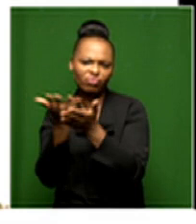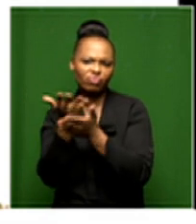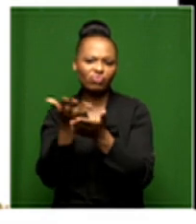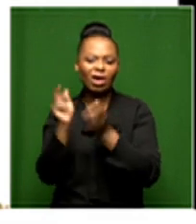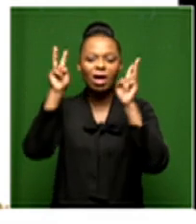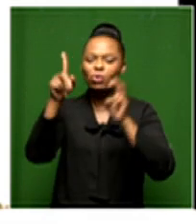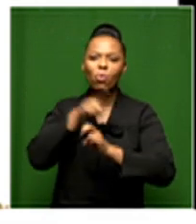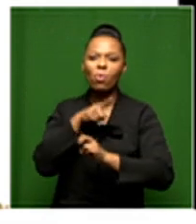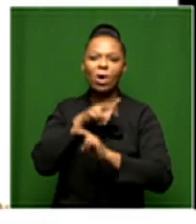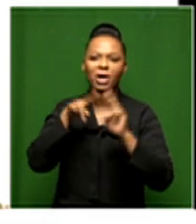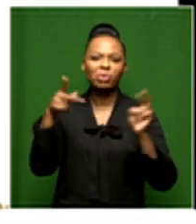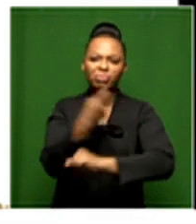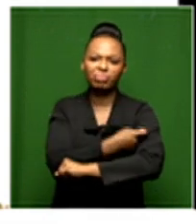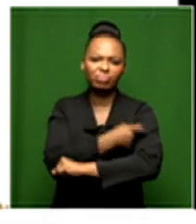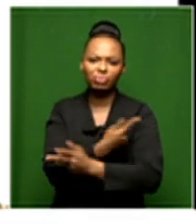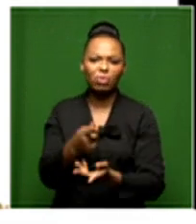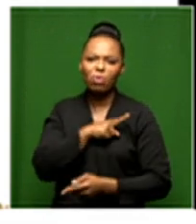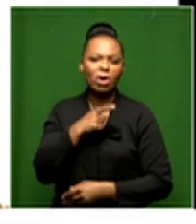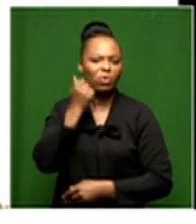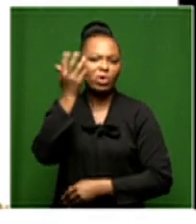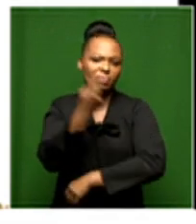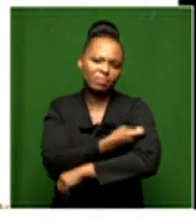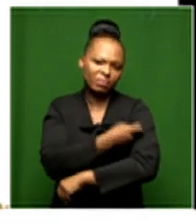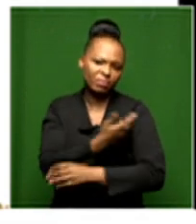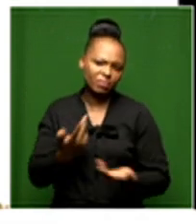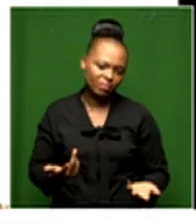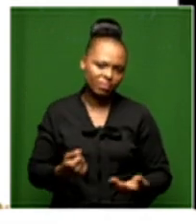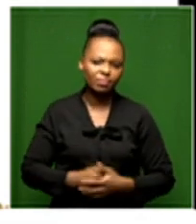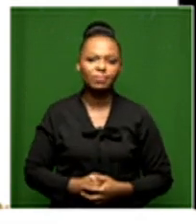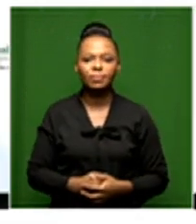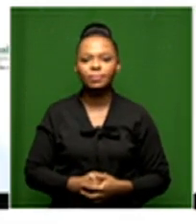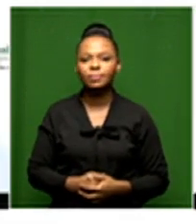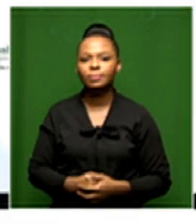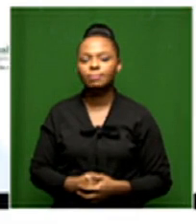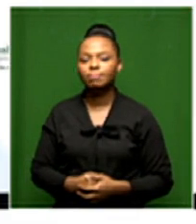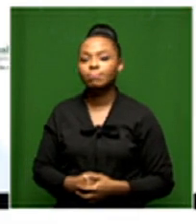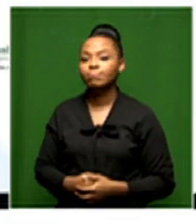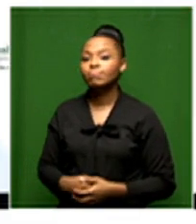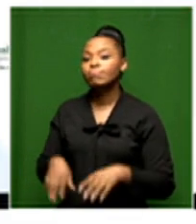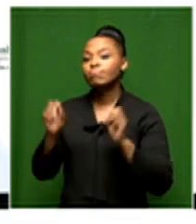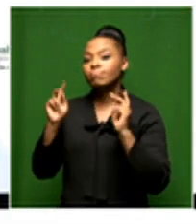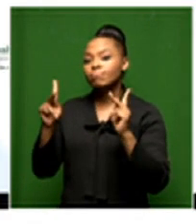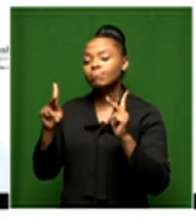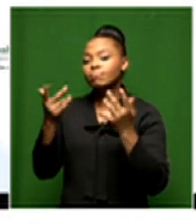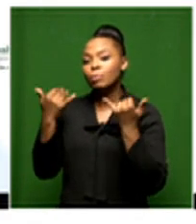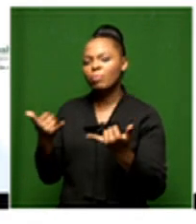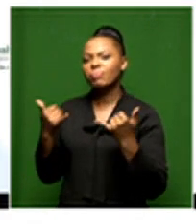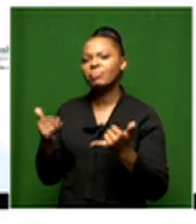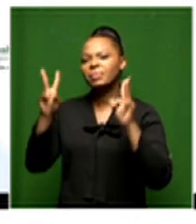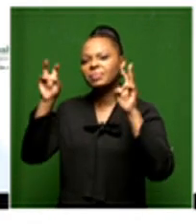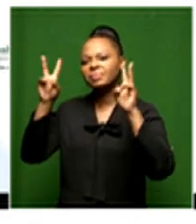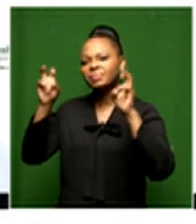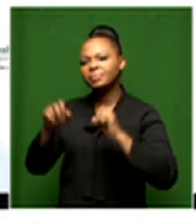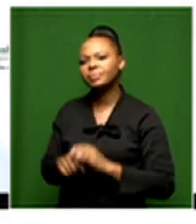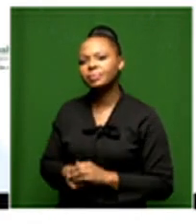a discussion about why it would be more beneficial to vaccinate than not vaccinate. And then, of course, talk about